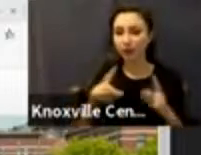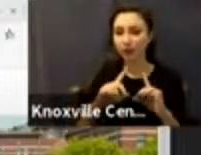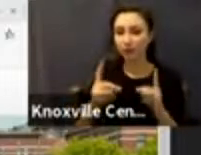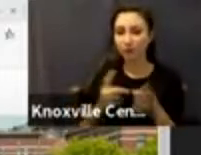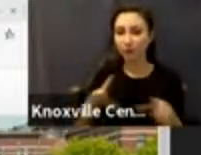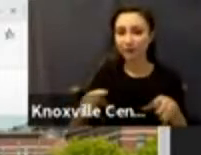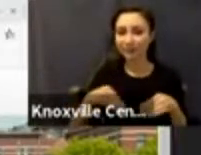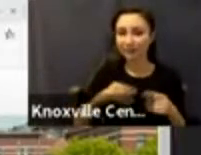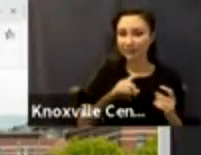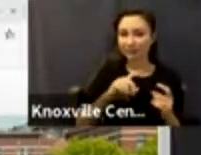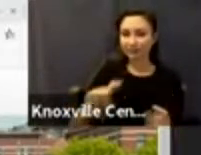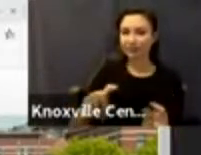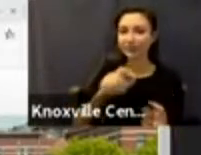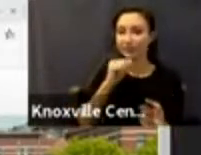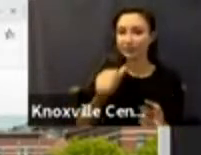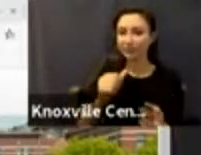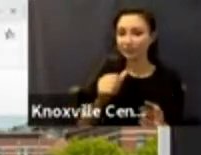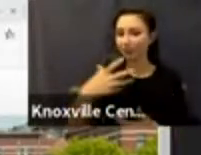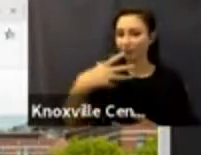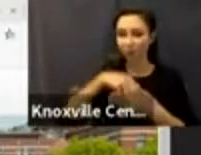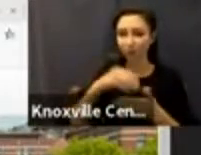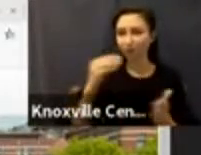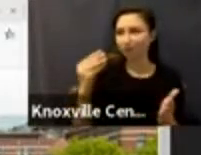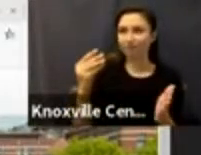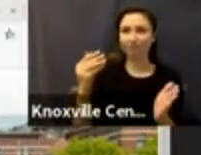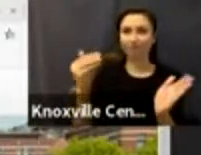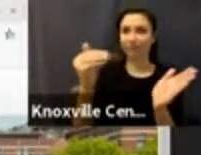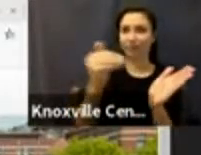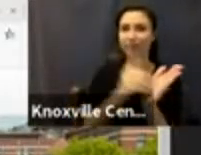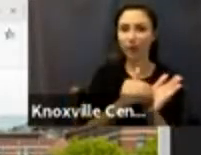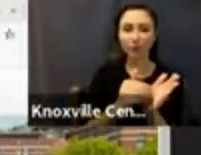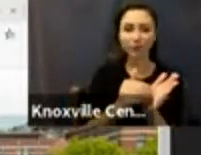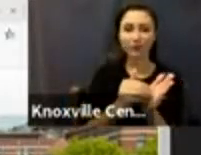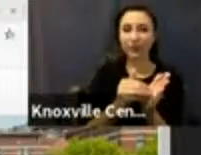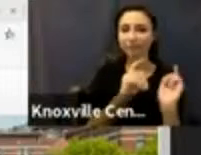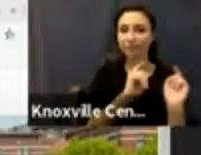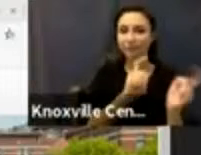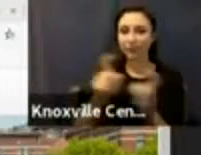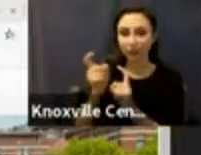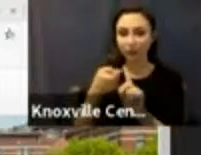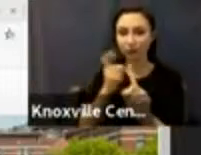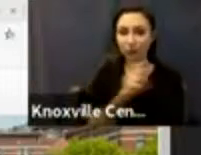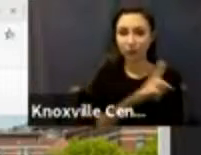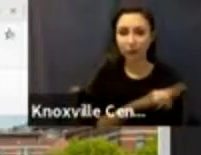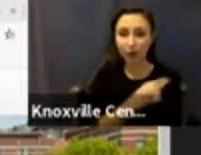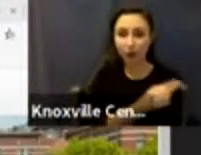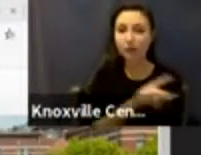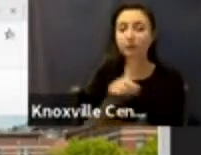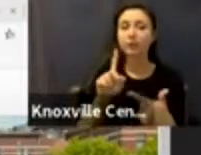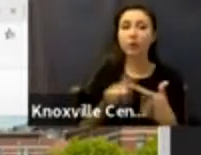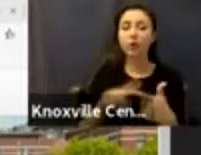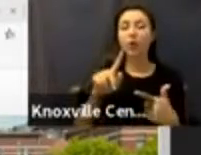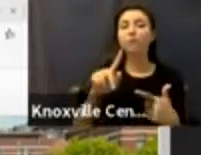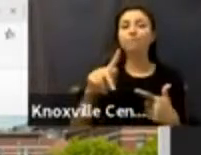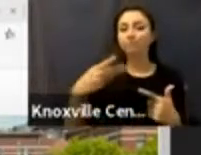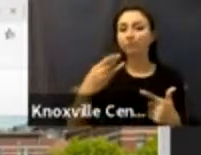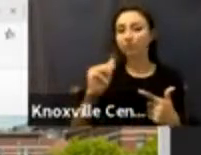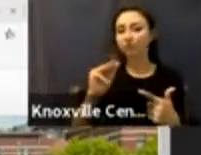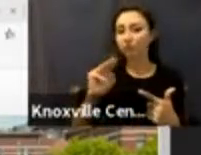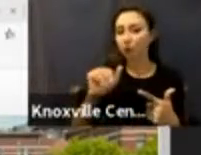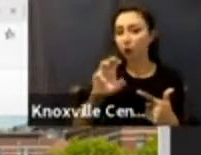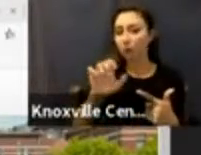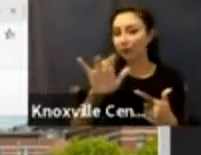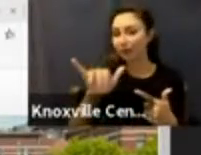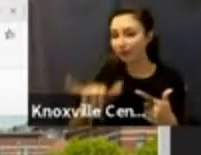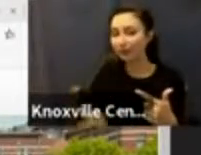include thousands of doses that have been administered by our hospitals, corporate pharmacies, as part